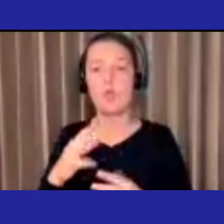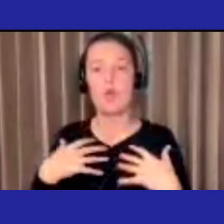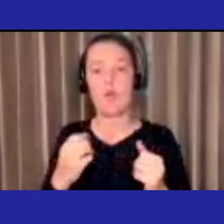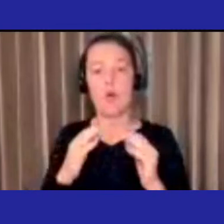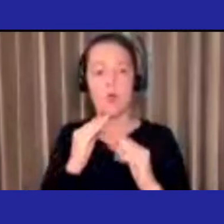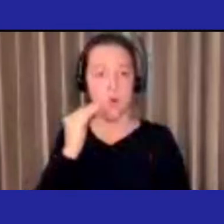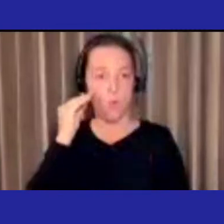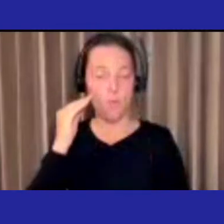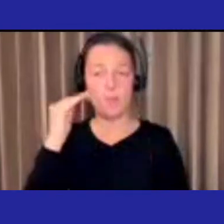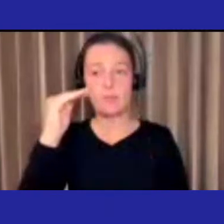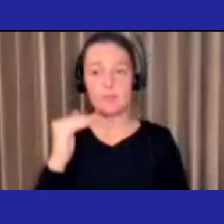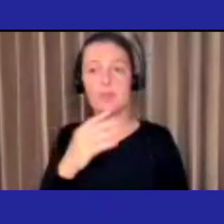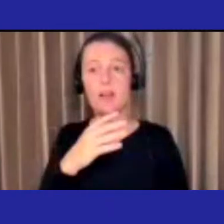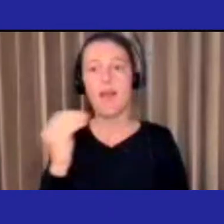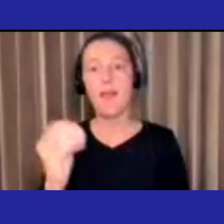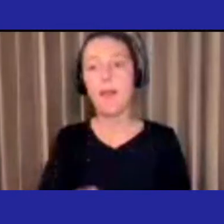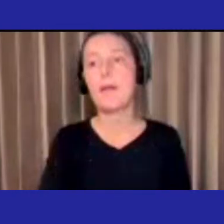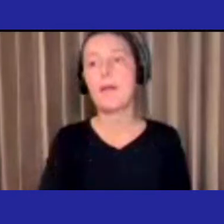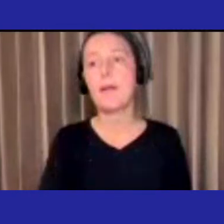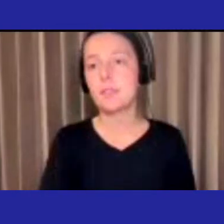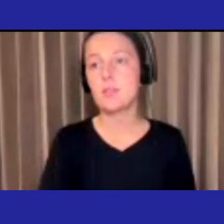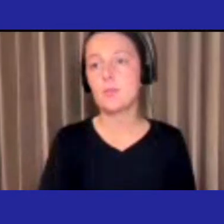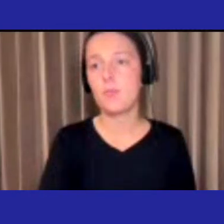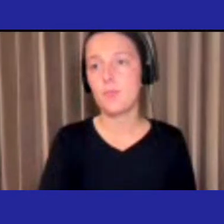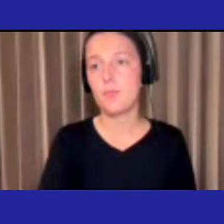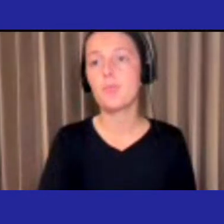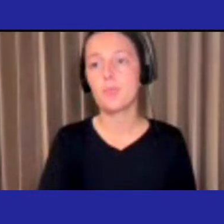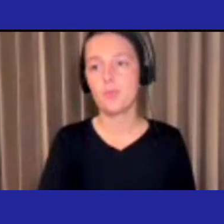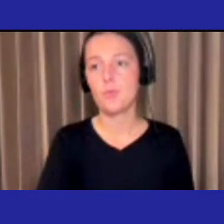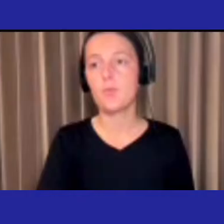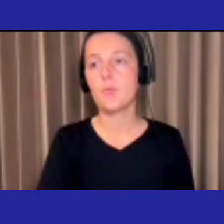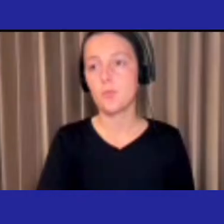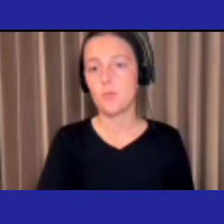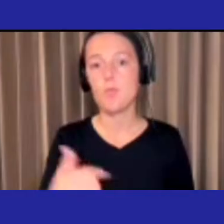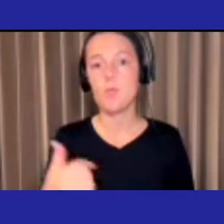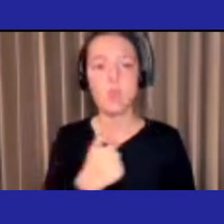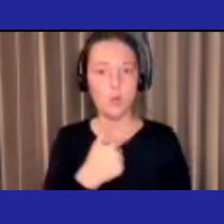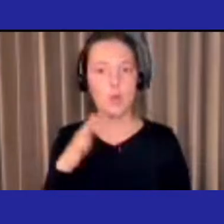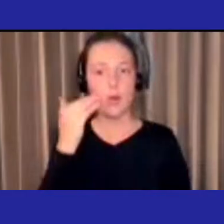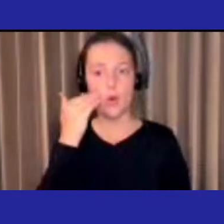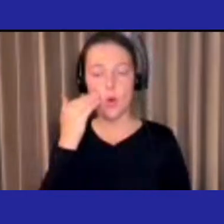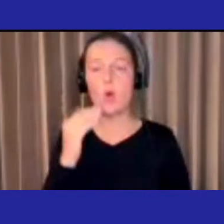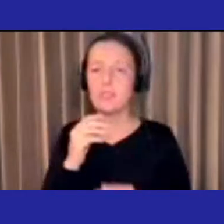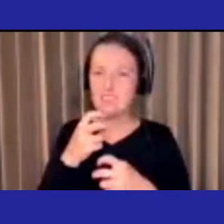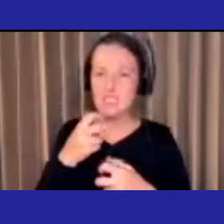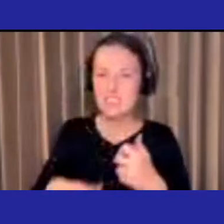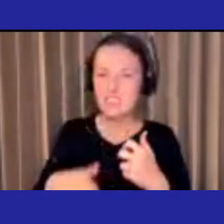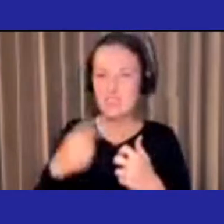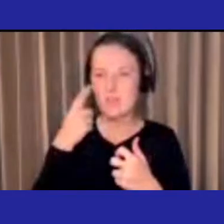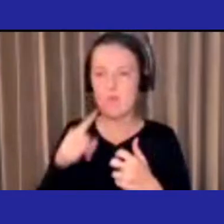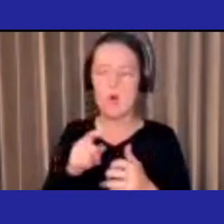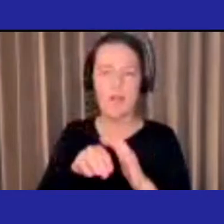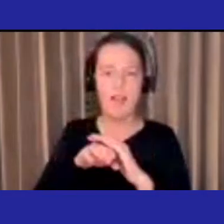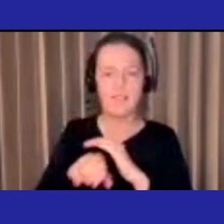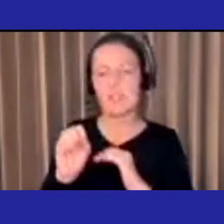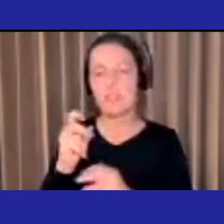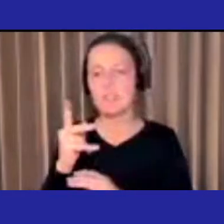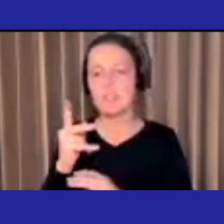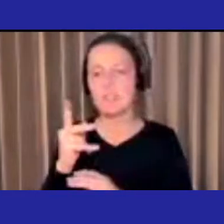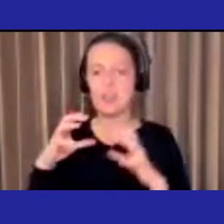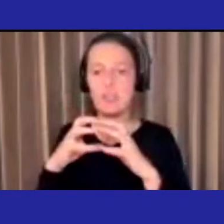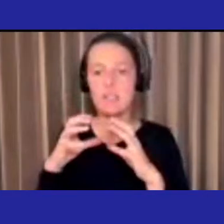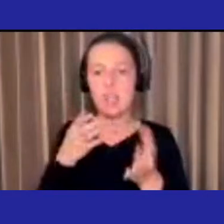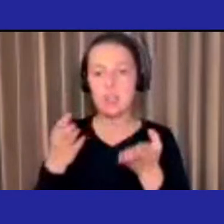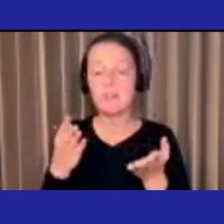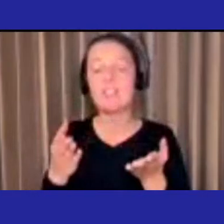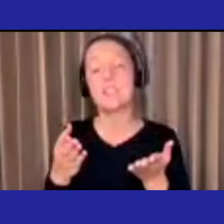And we know that this difficulty in accessing sickle cell services really contributes to the fragmented care that we see, the